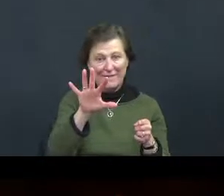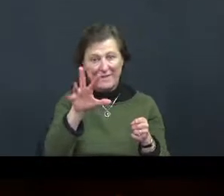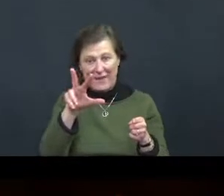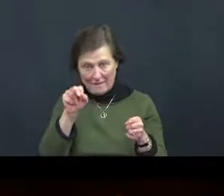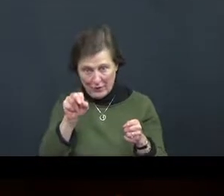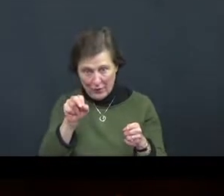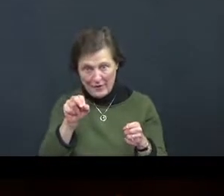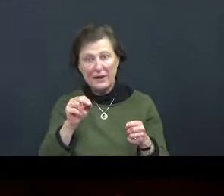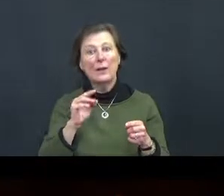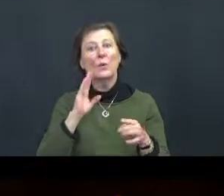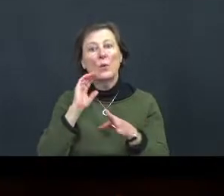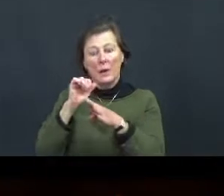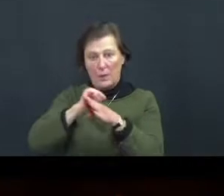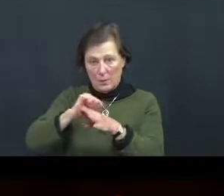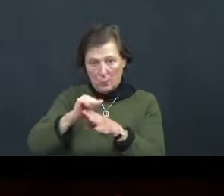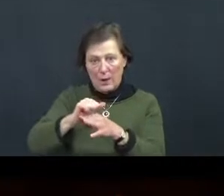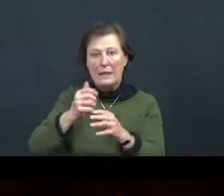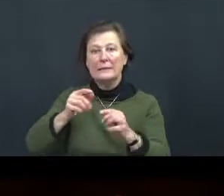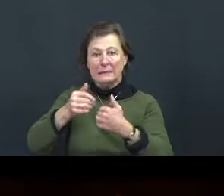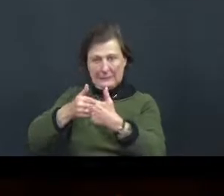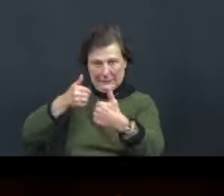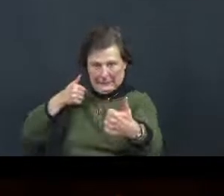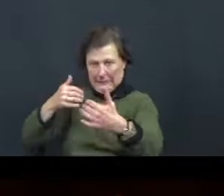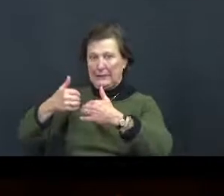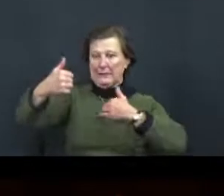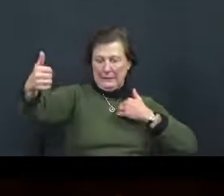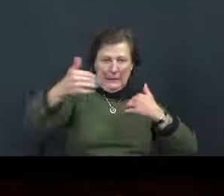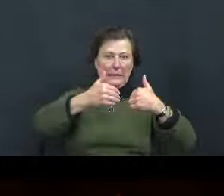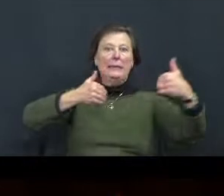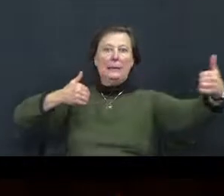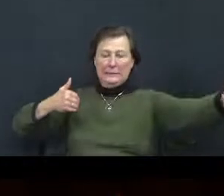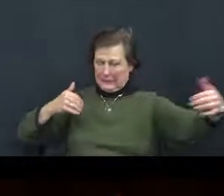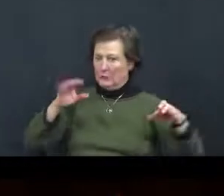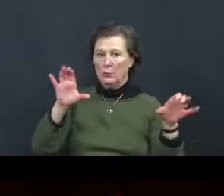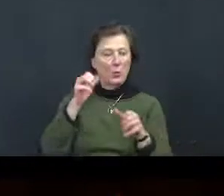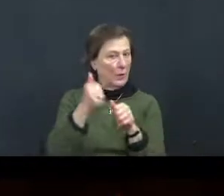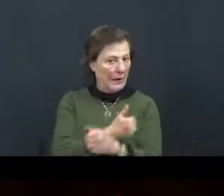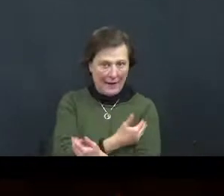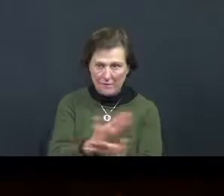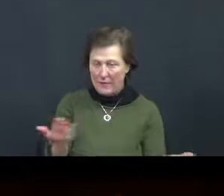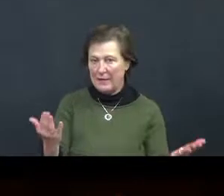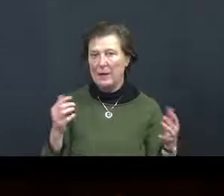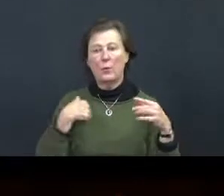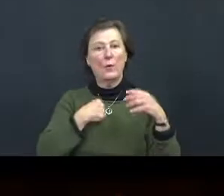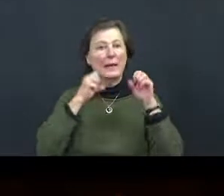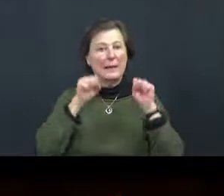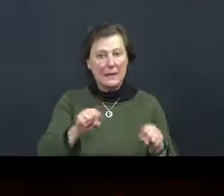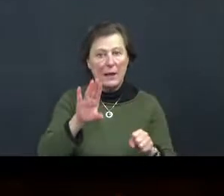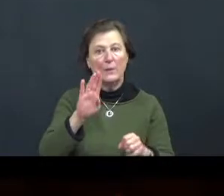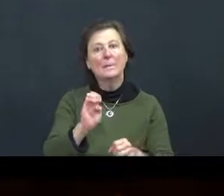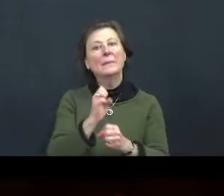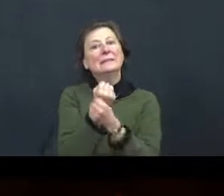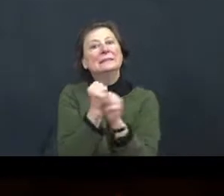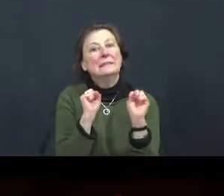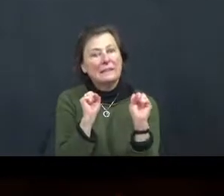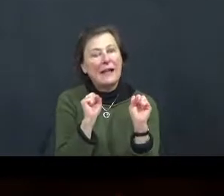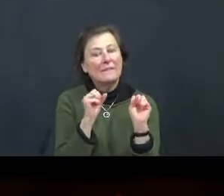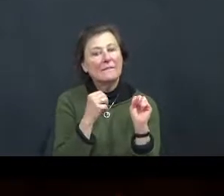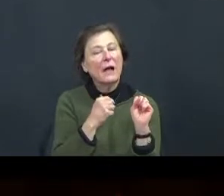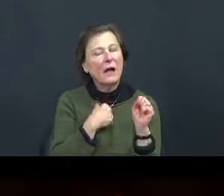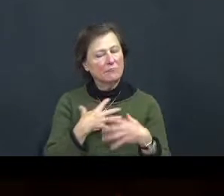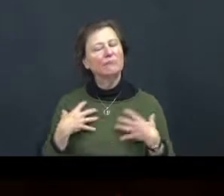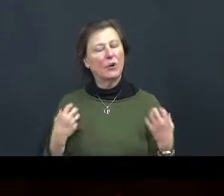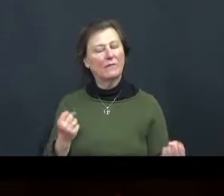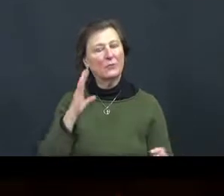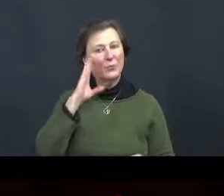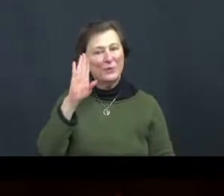5:30. We'll be practicing social distancing. We'll be doing everything that we can possible to make it a safe event, and I'm confident that it will